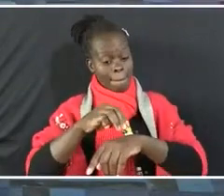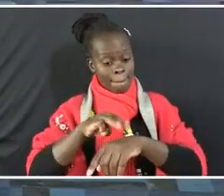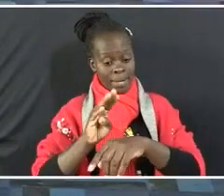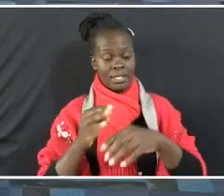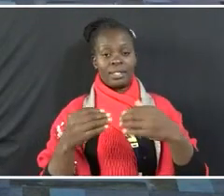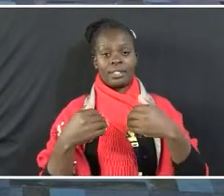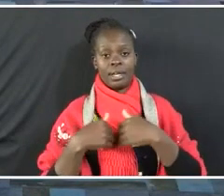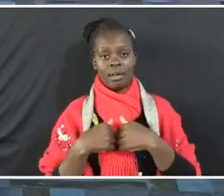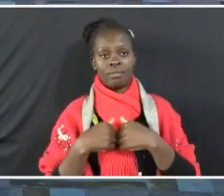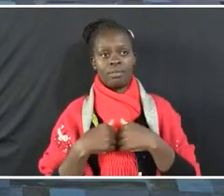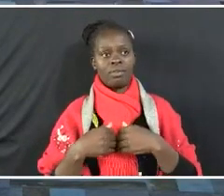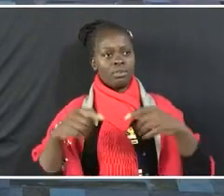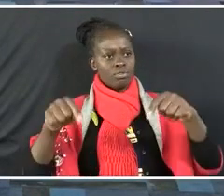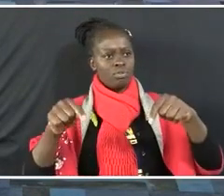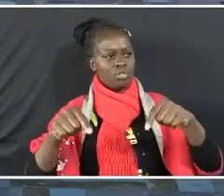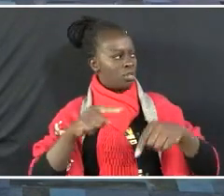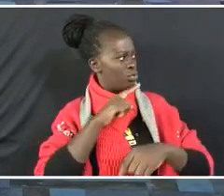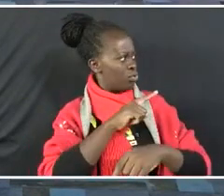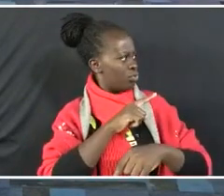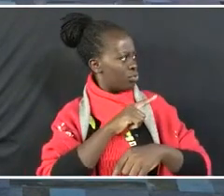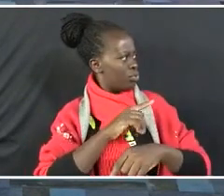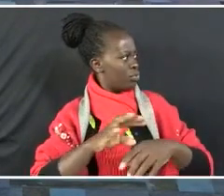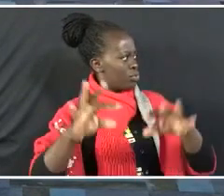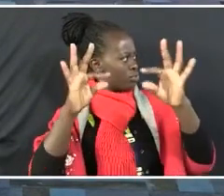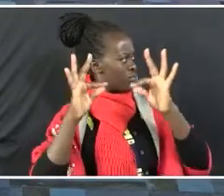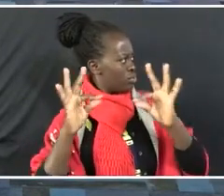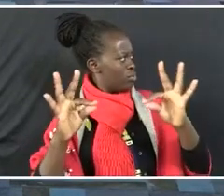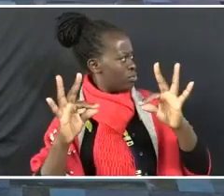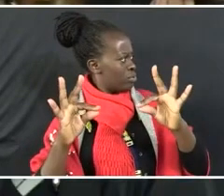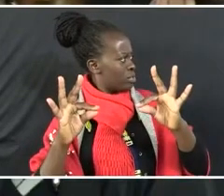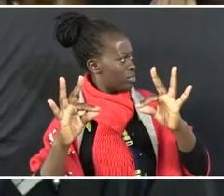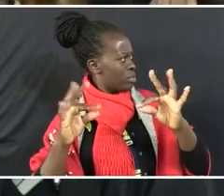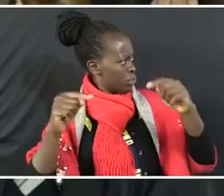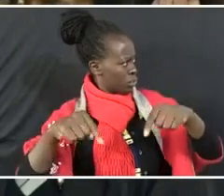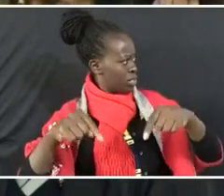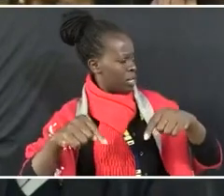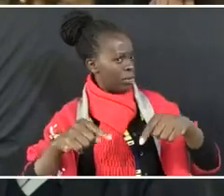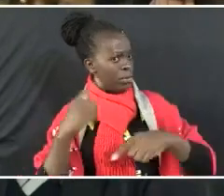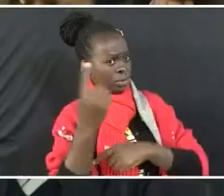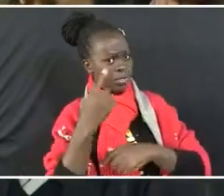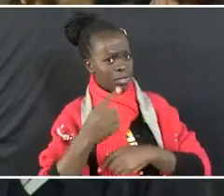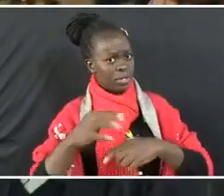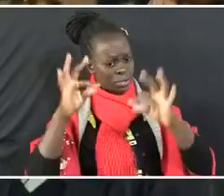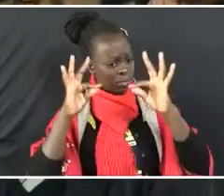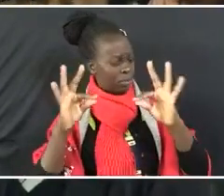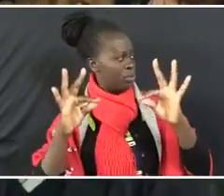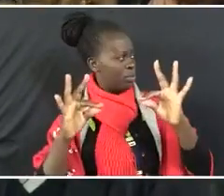quiet. You are sanctimonious. You look like you're about to go to heaven. I can see.